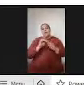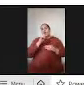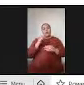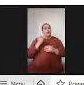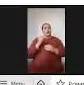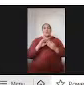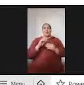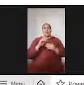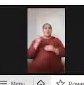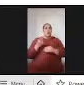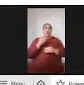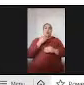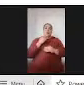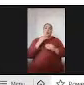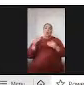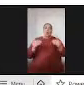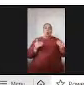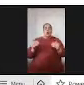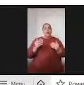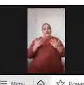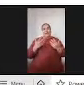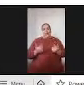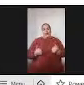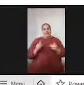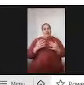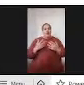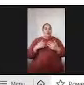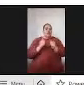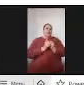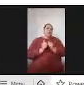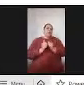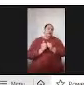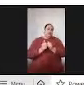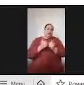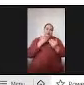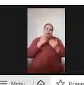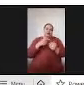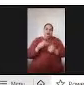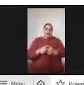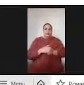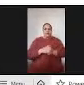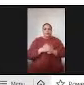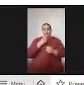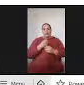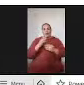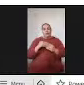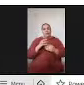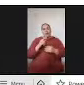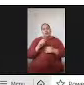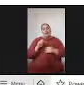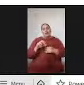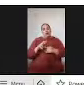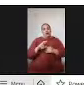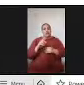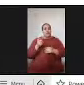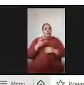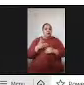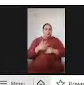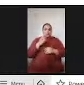communities are organized in terms of stakeholders. Thank you, Chair. Thank you very much, Member Lekker. Speaker.